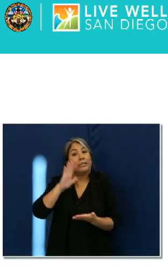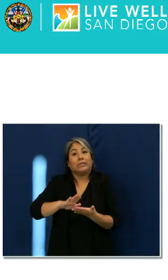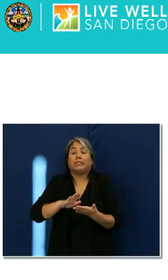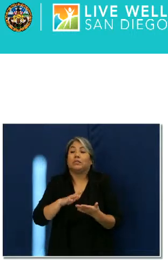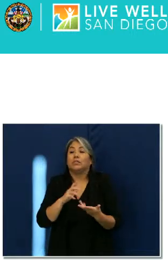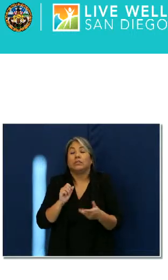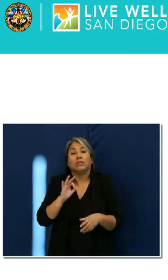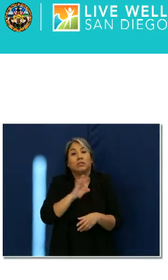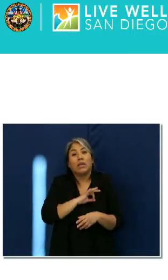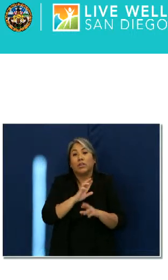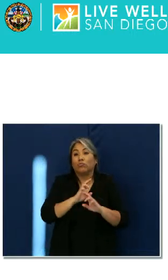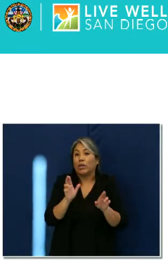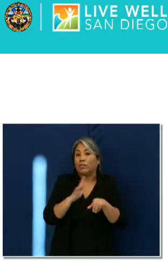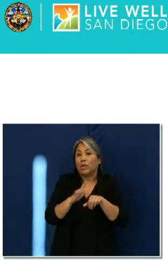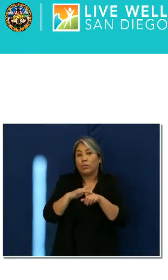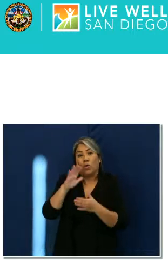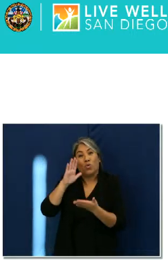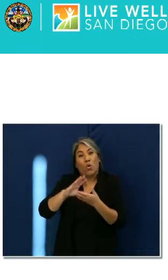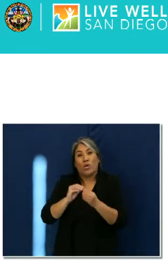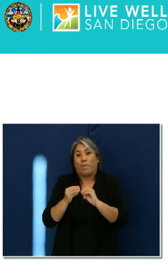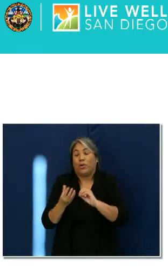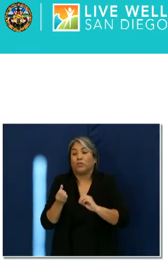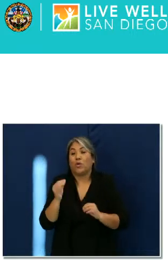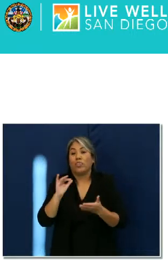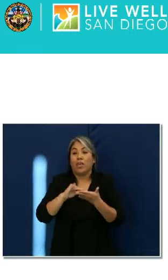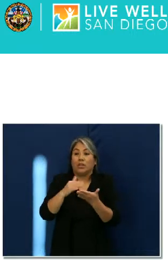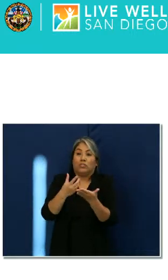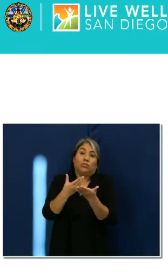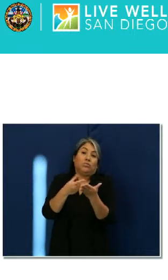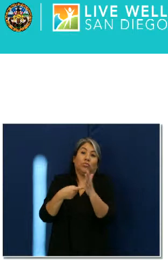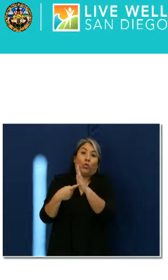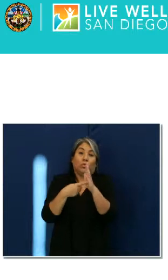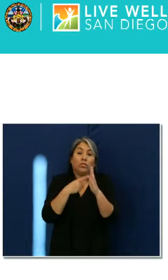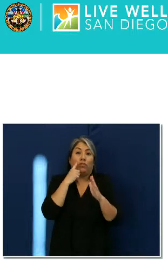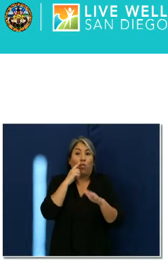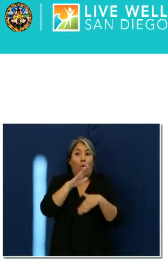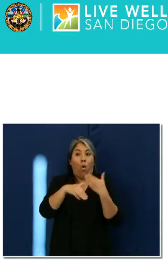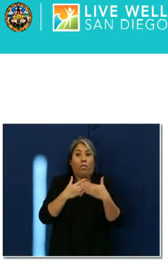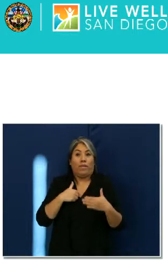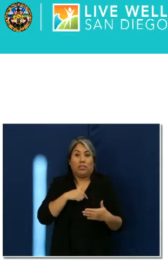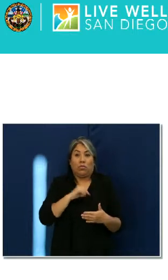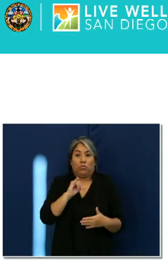and readily available, and so that shows the number for all of us.